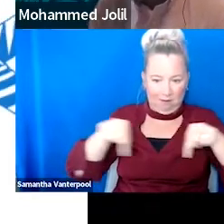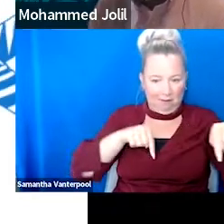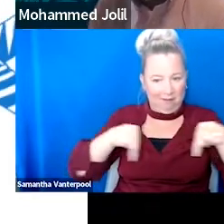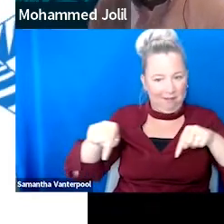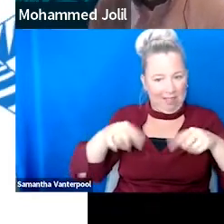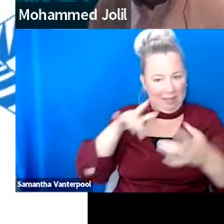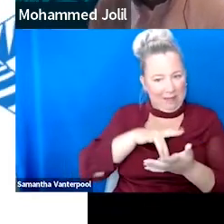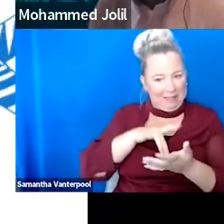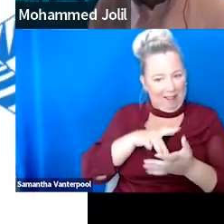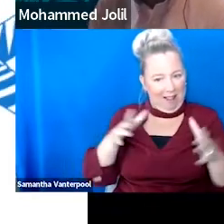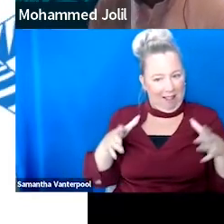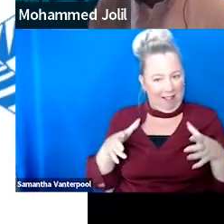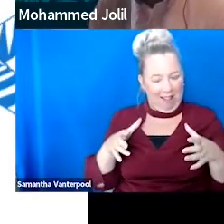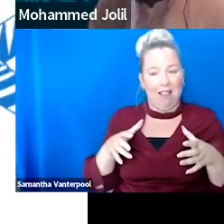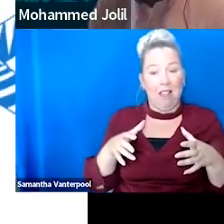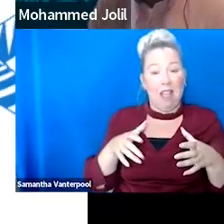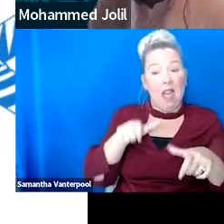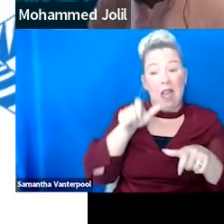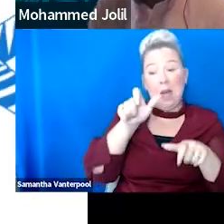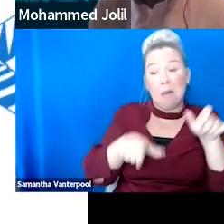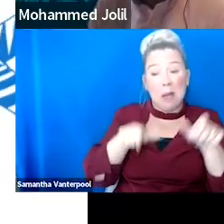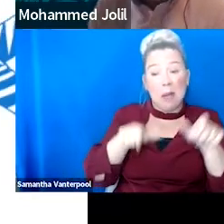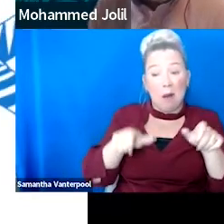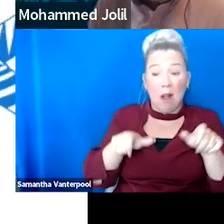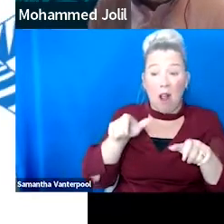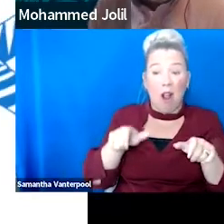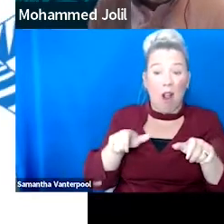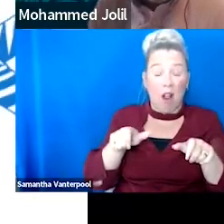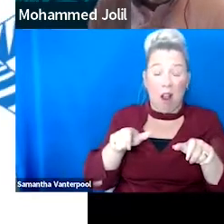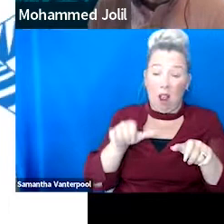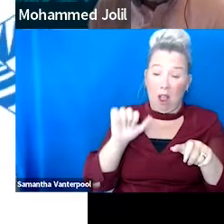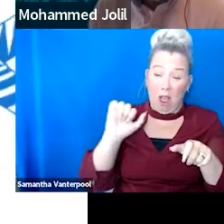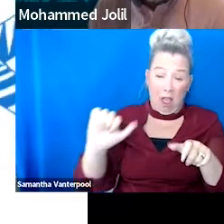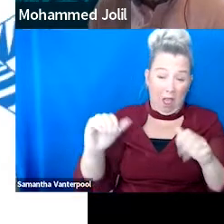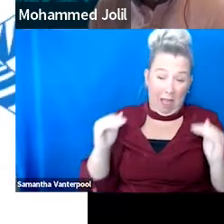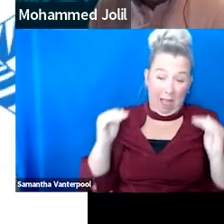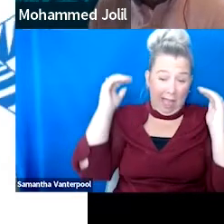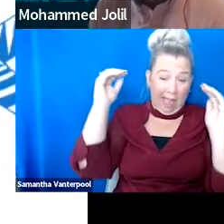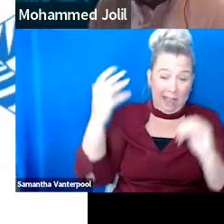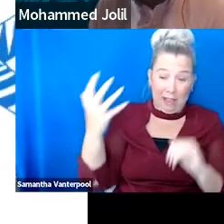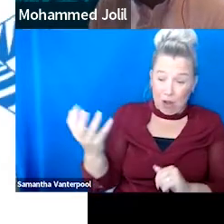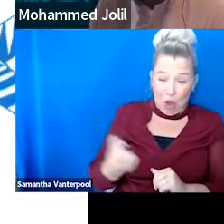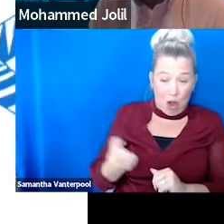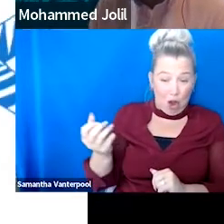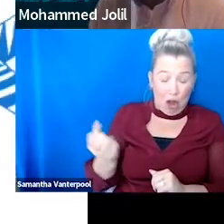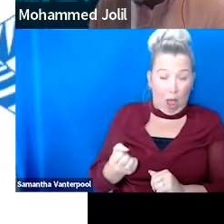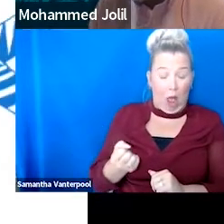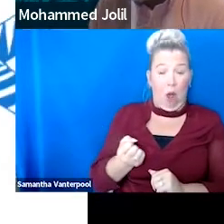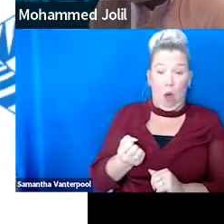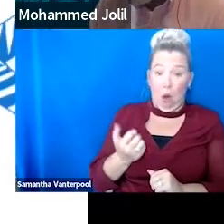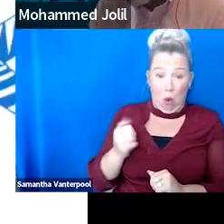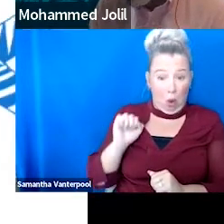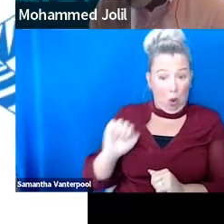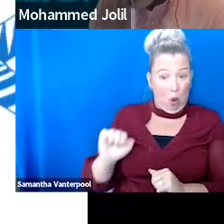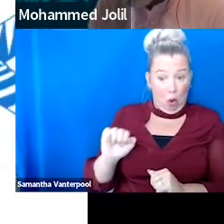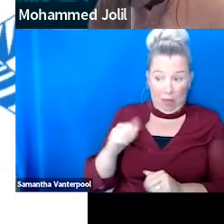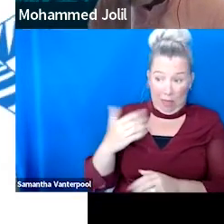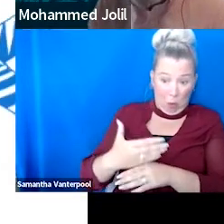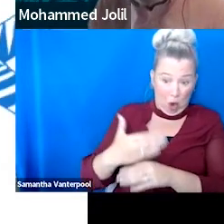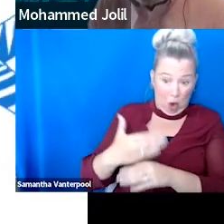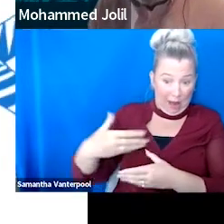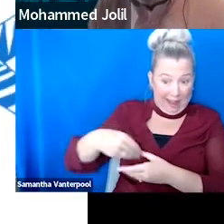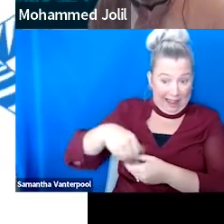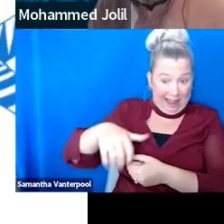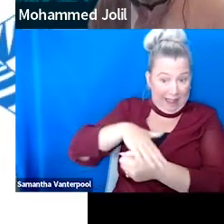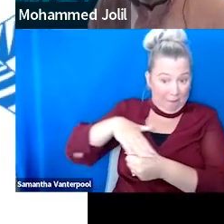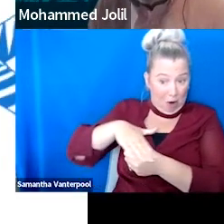We've got people that are one of the most highest earners that work in our borough, but